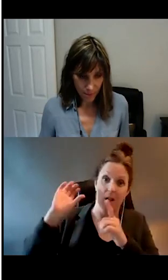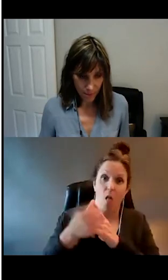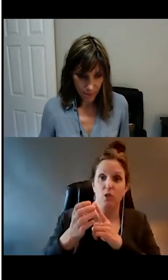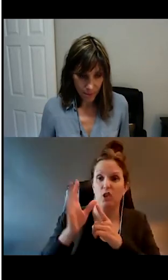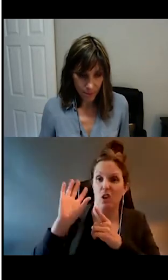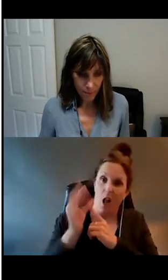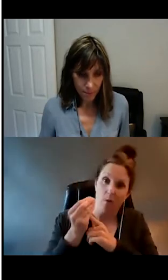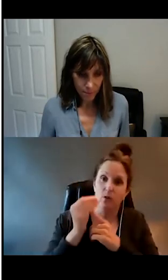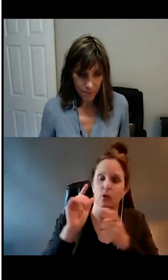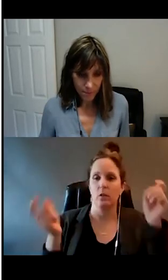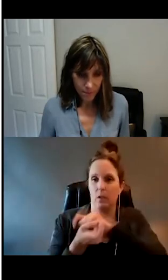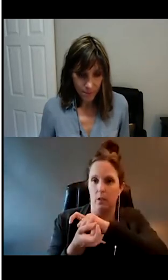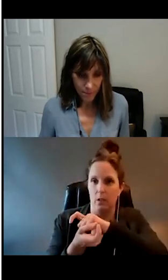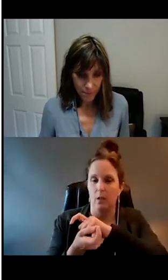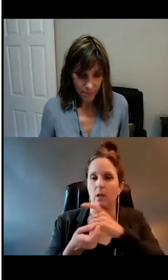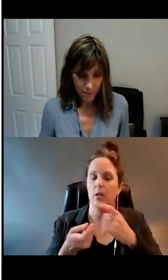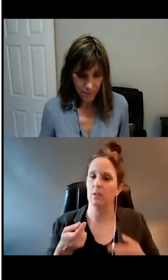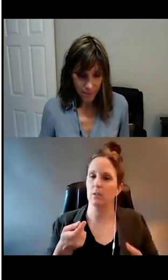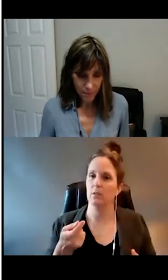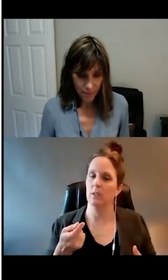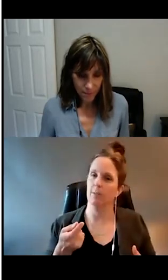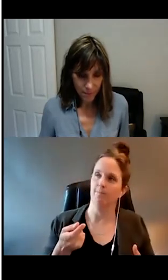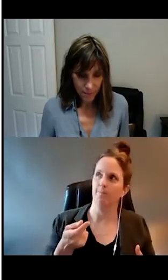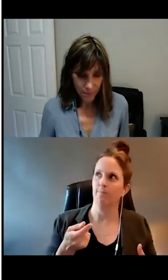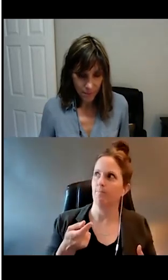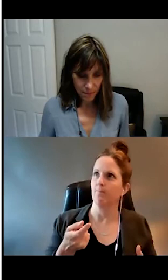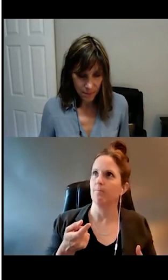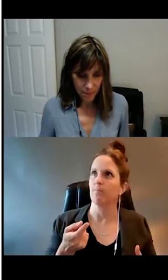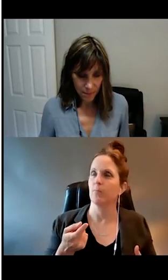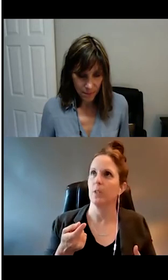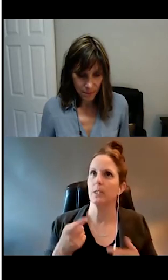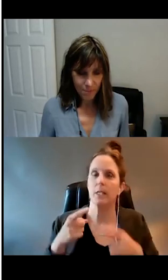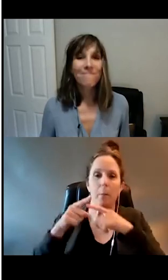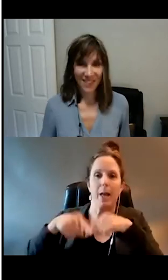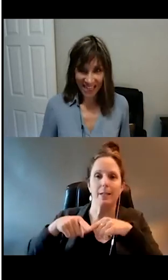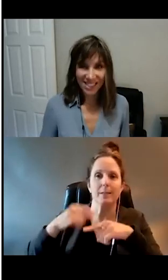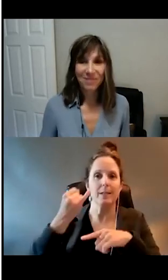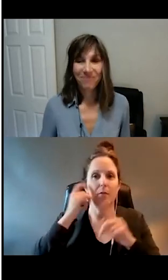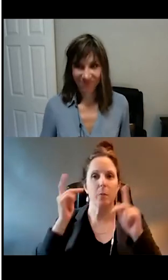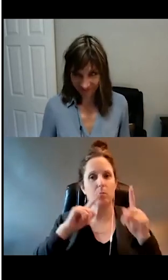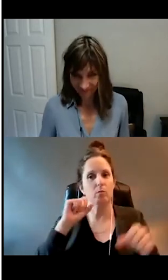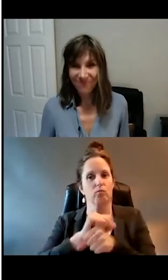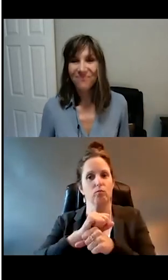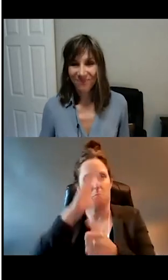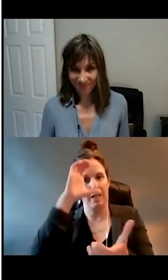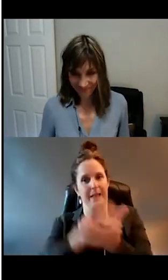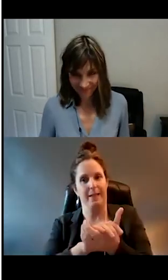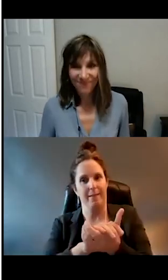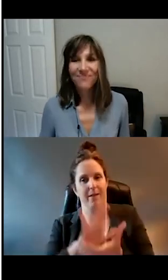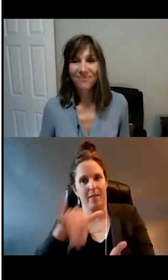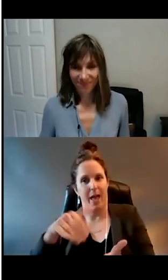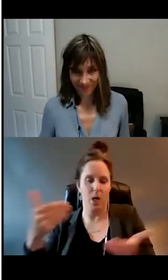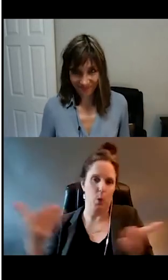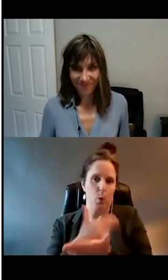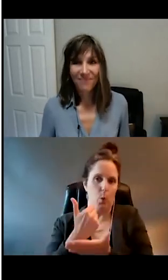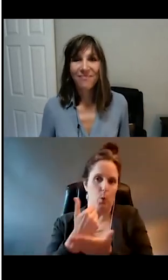earlier, has to do with whether or not people really believe in the intervention. Apart from the evidence, if